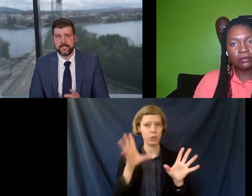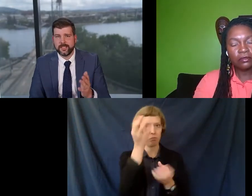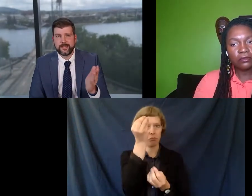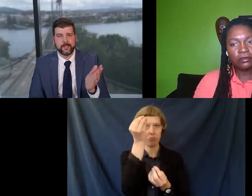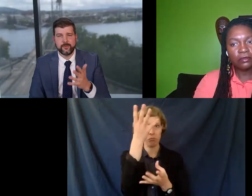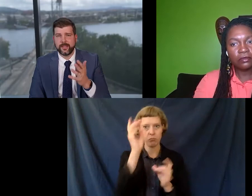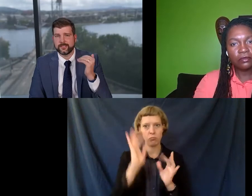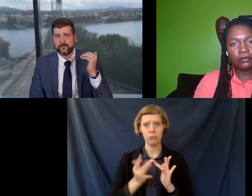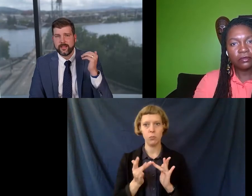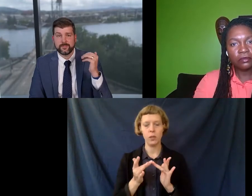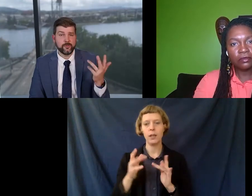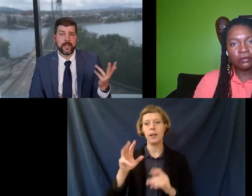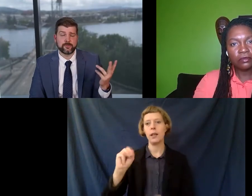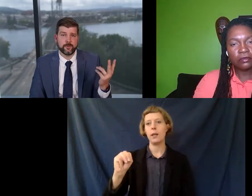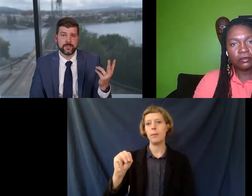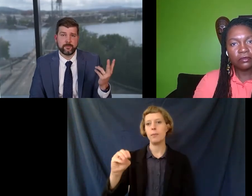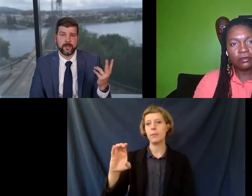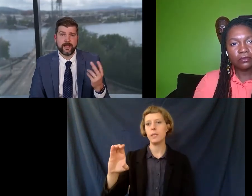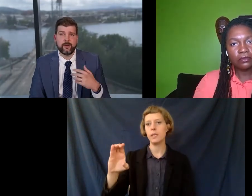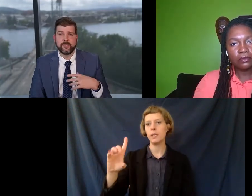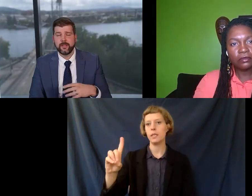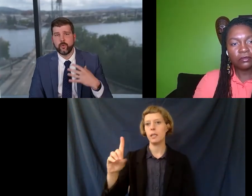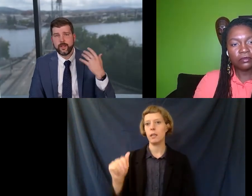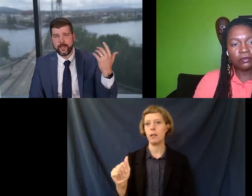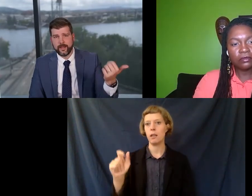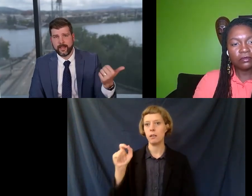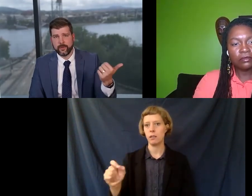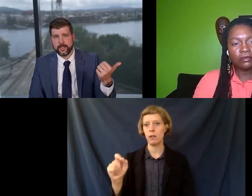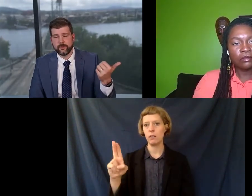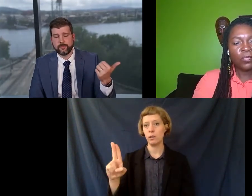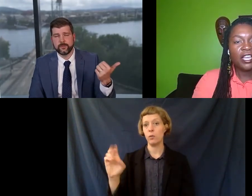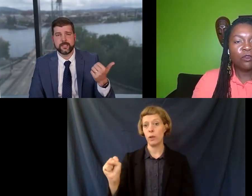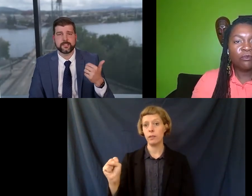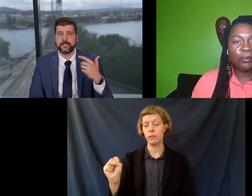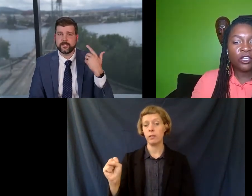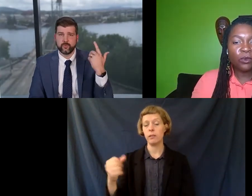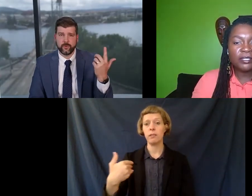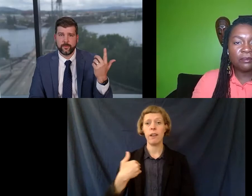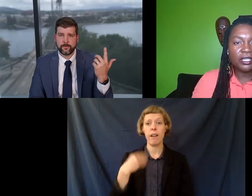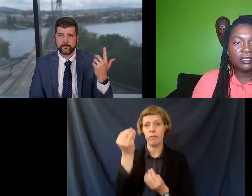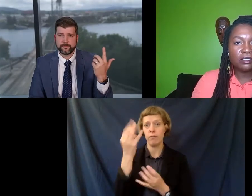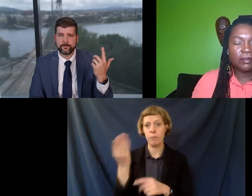is mcda.us, we have two dashboards up right now. One on how we handle protest cases. Repeat your website, please.